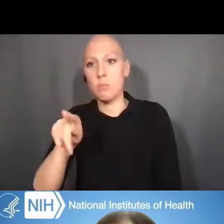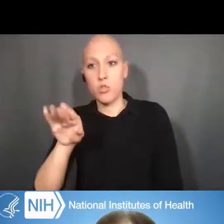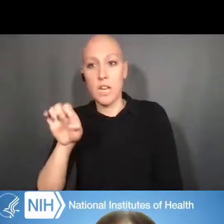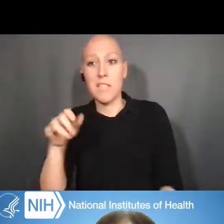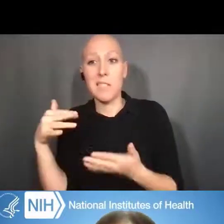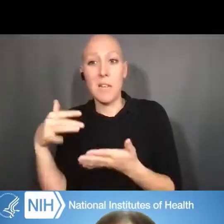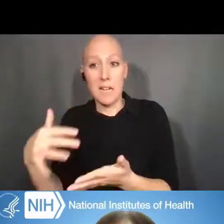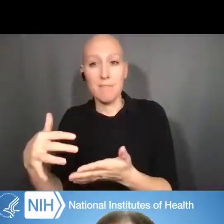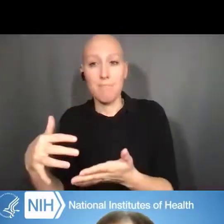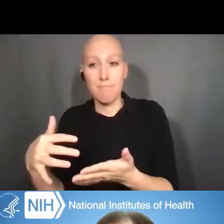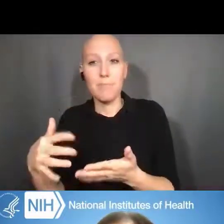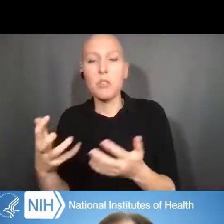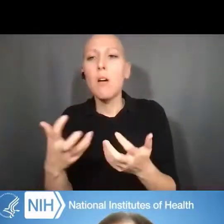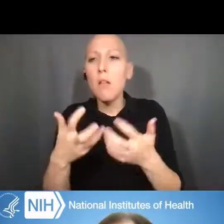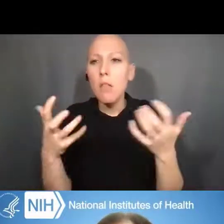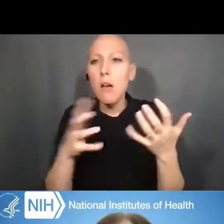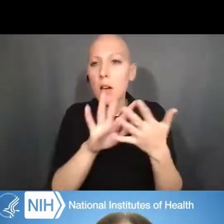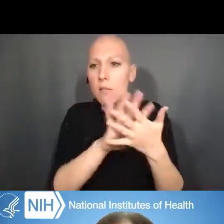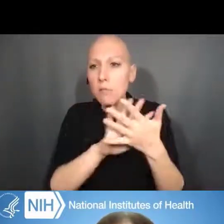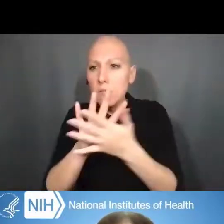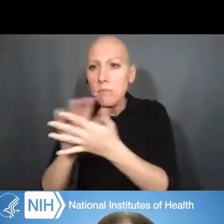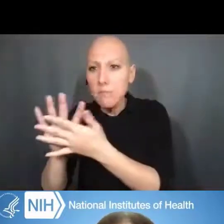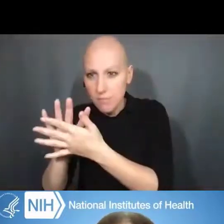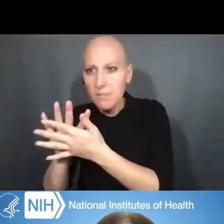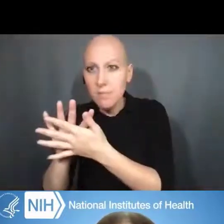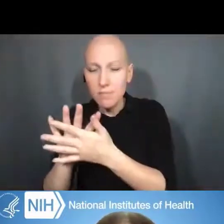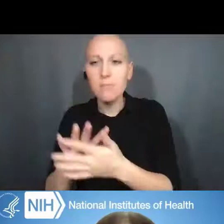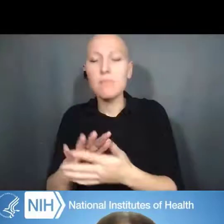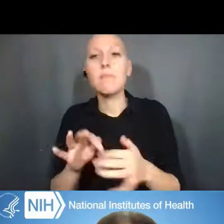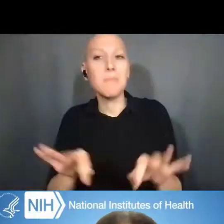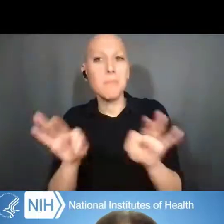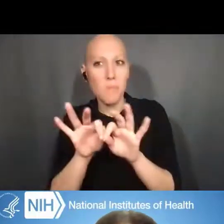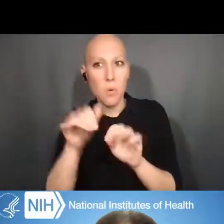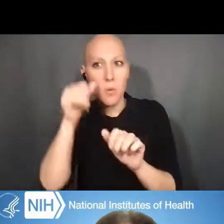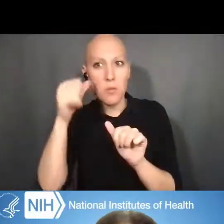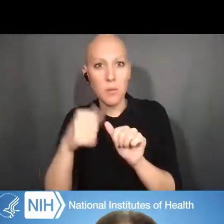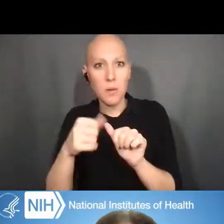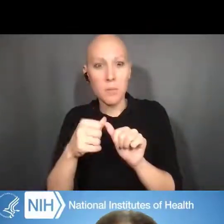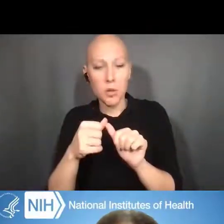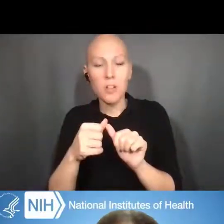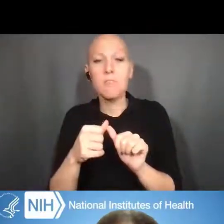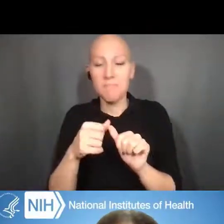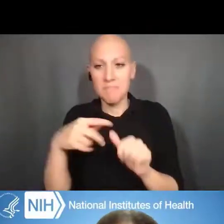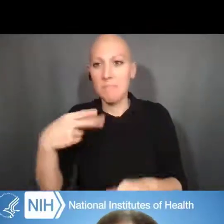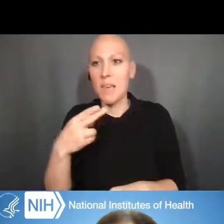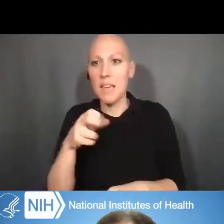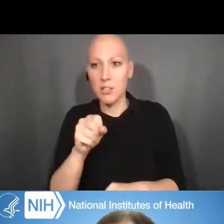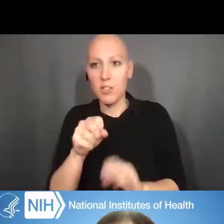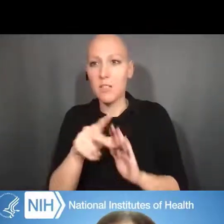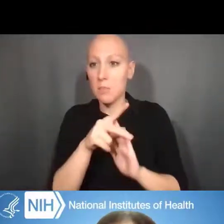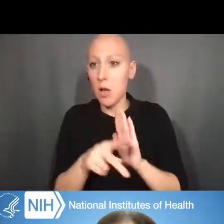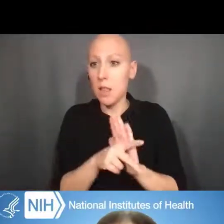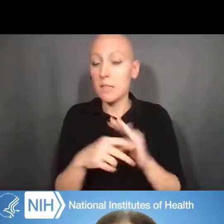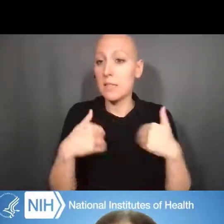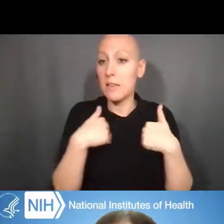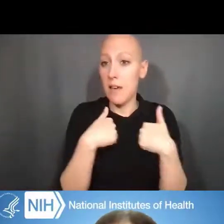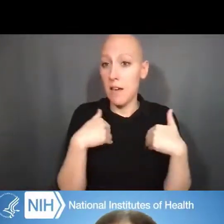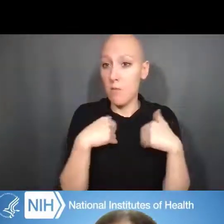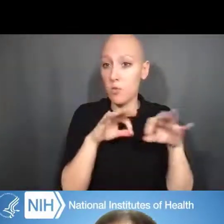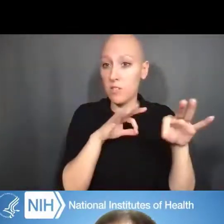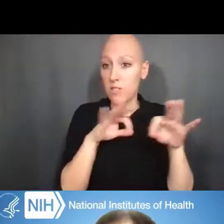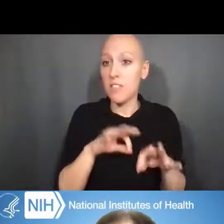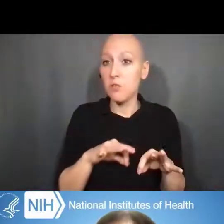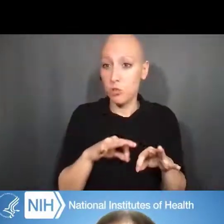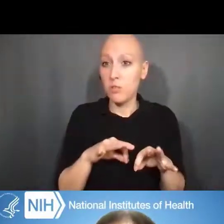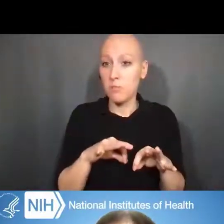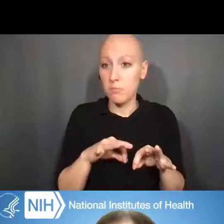lot of nuances here, but please keep in mind the definition of the PHS policy of an animal, and you can